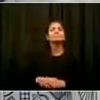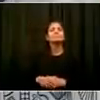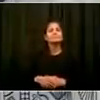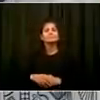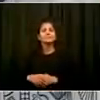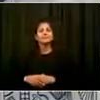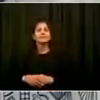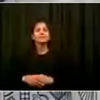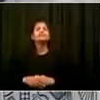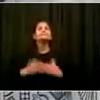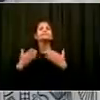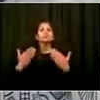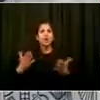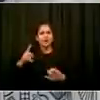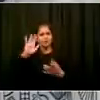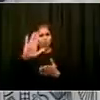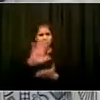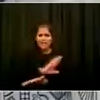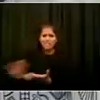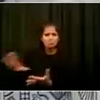of fairness and equity, amazing things can happen.